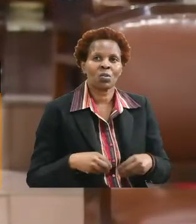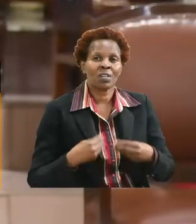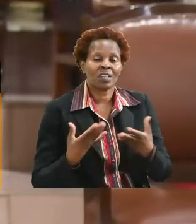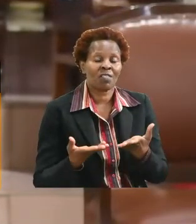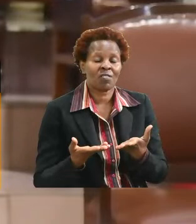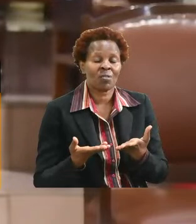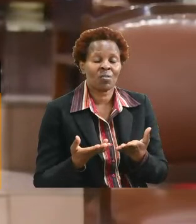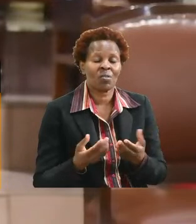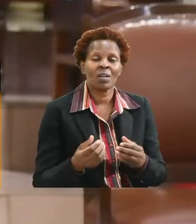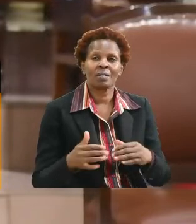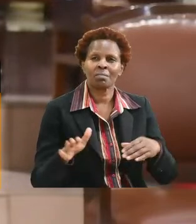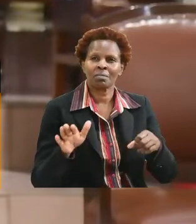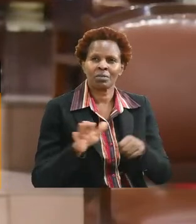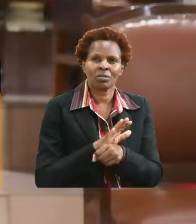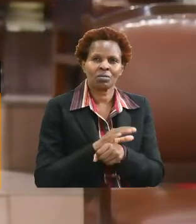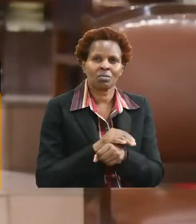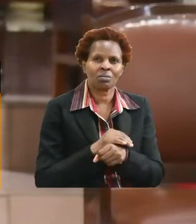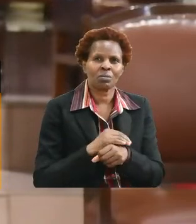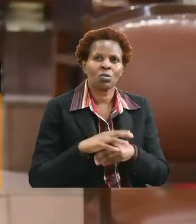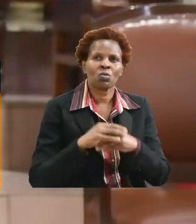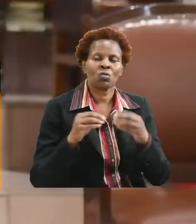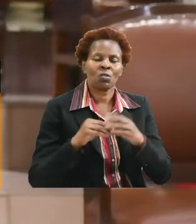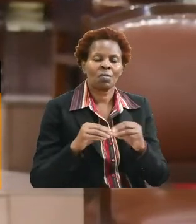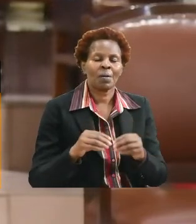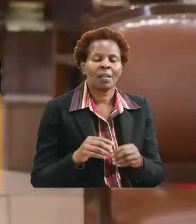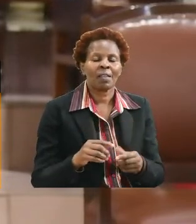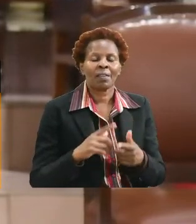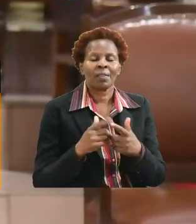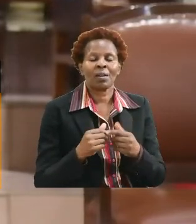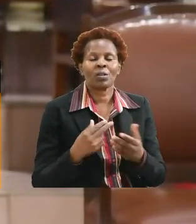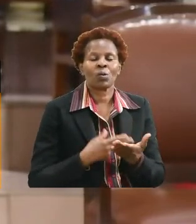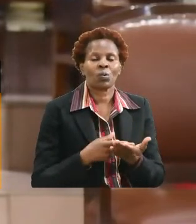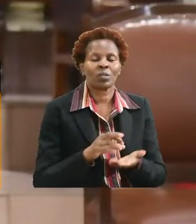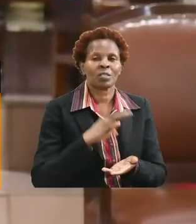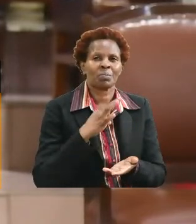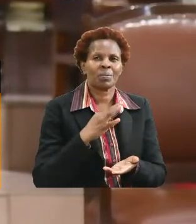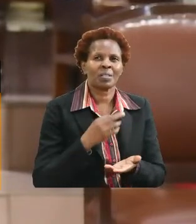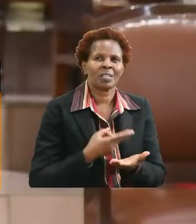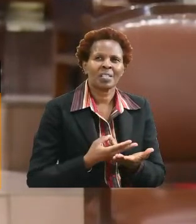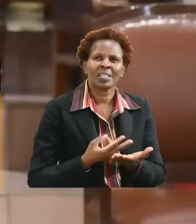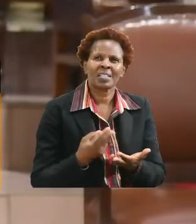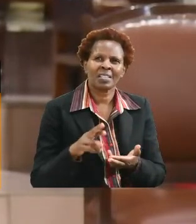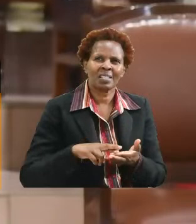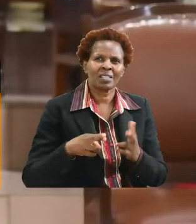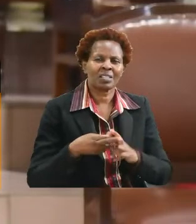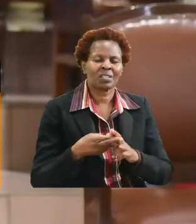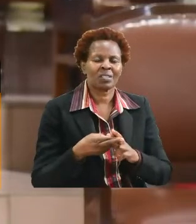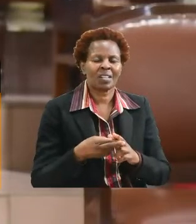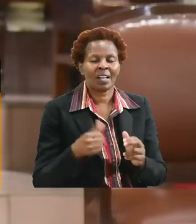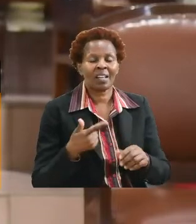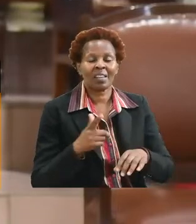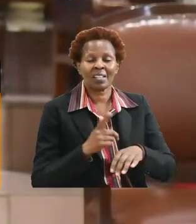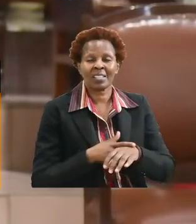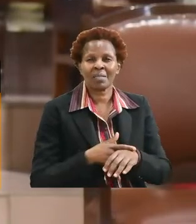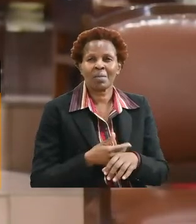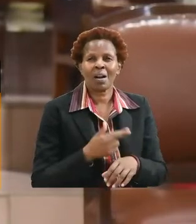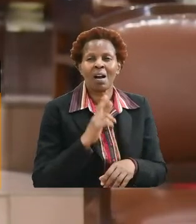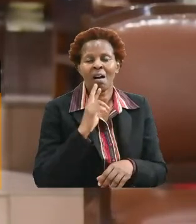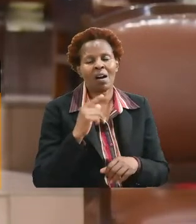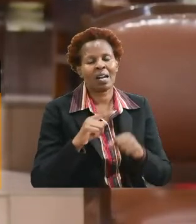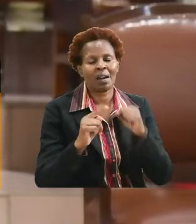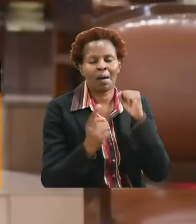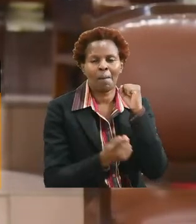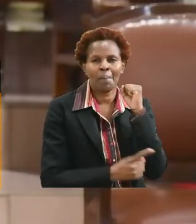Holy Spirit, our Comforter. Sometimes even relationships turn out to be toxic. Is it so? So the